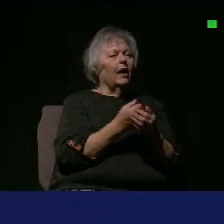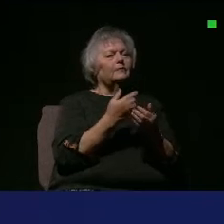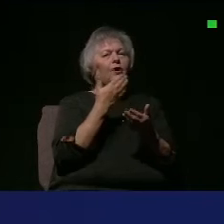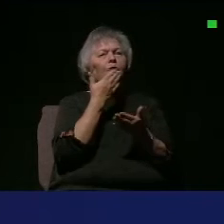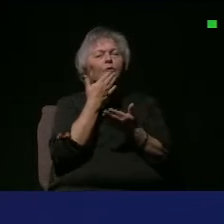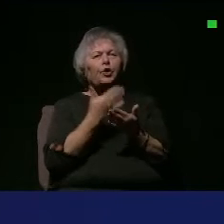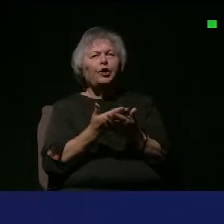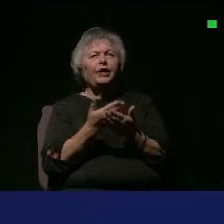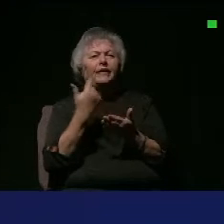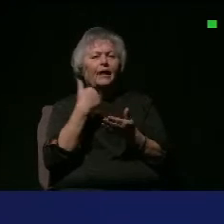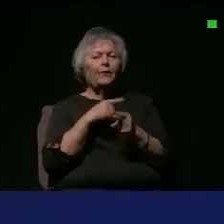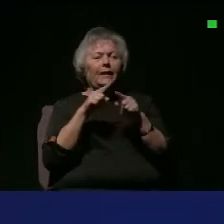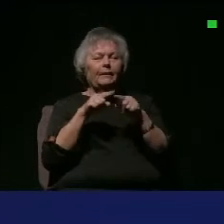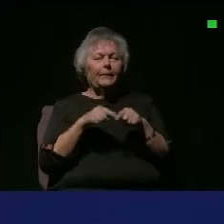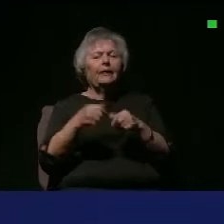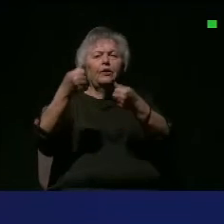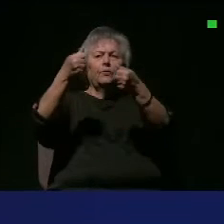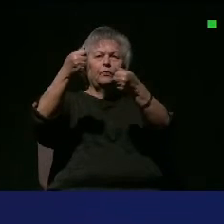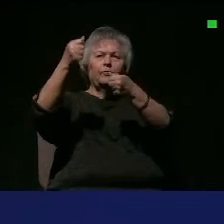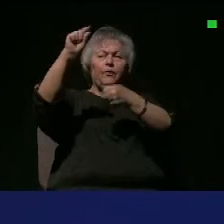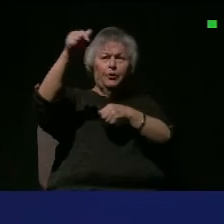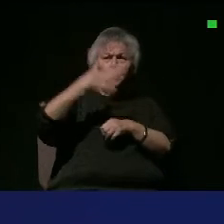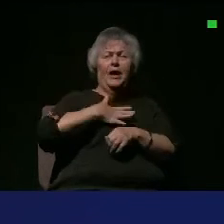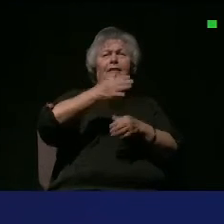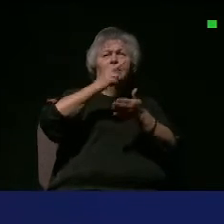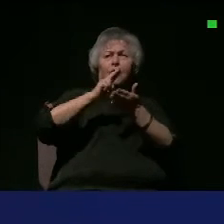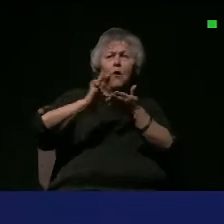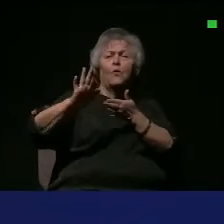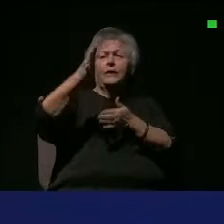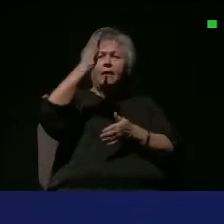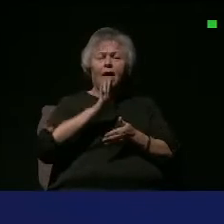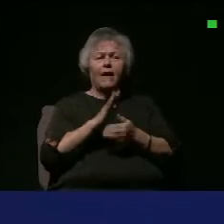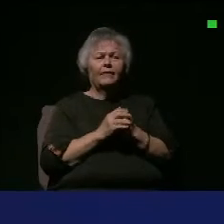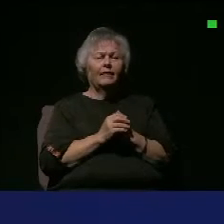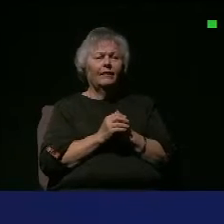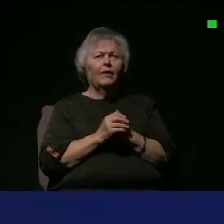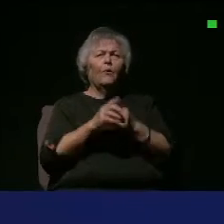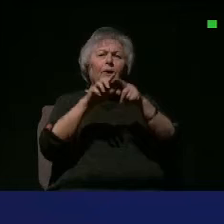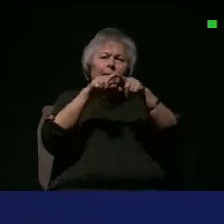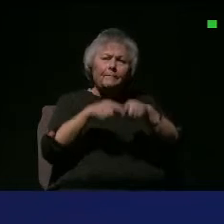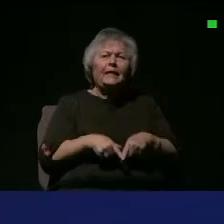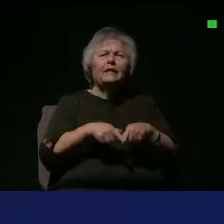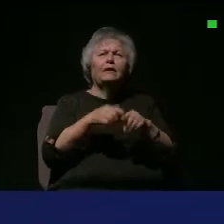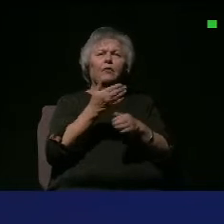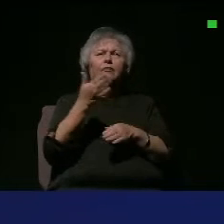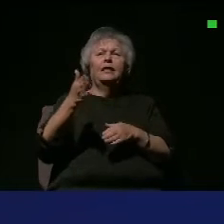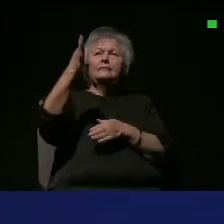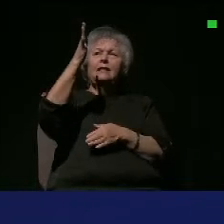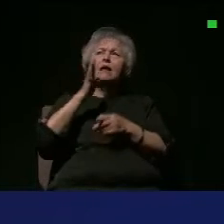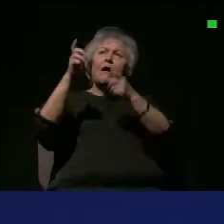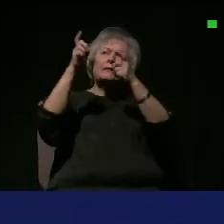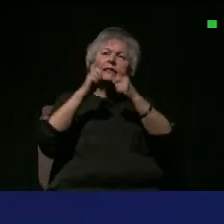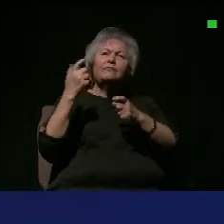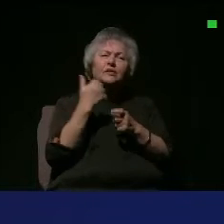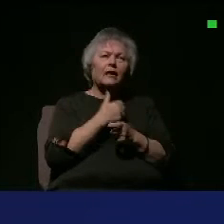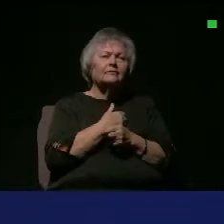grace of a holy God. It's good to be dependent on what God is going to give us. We know what the Bible says. The Bible says that we're